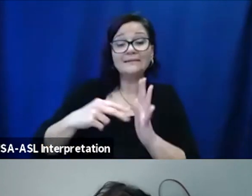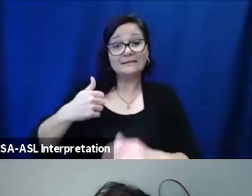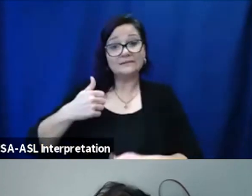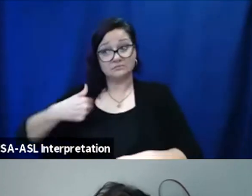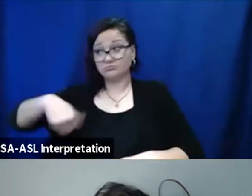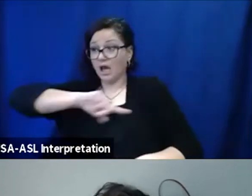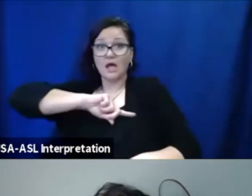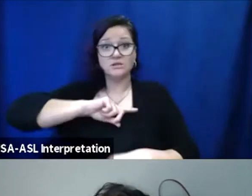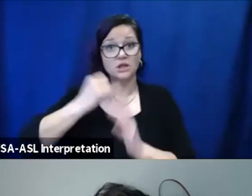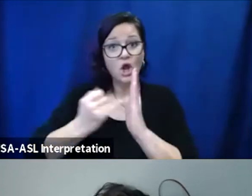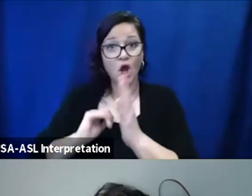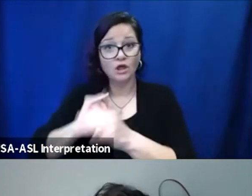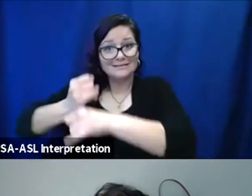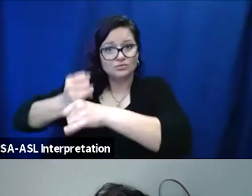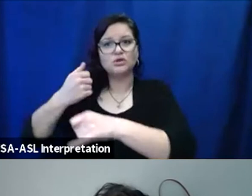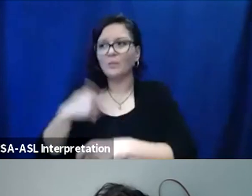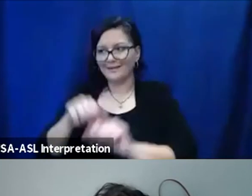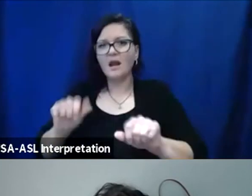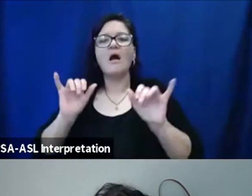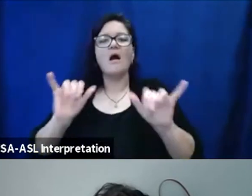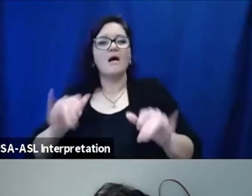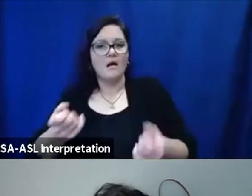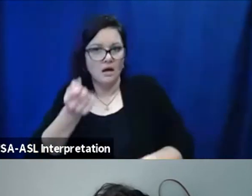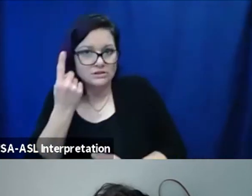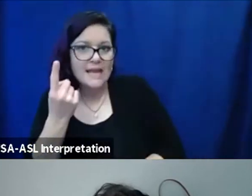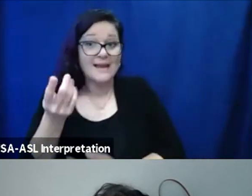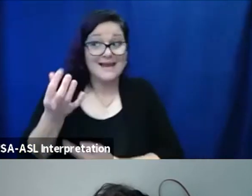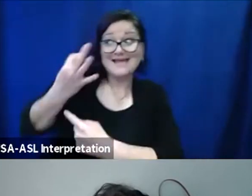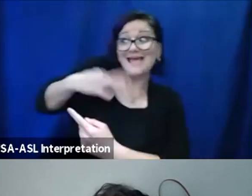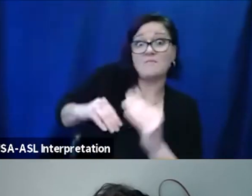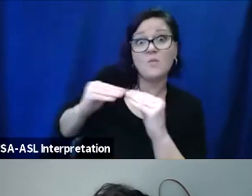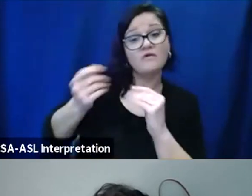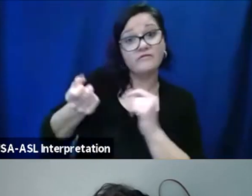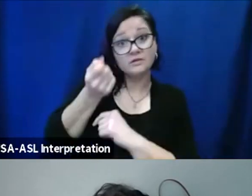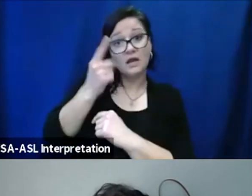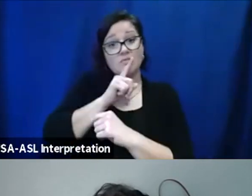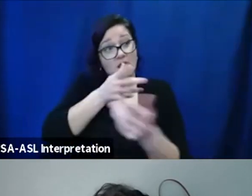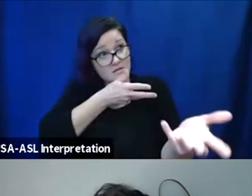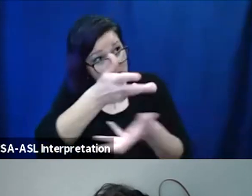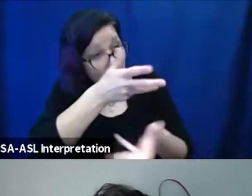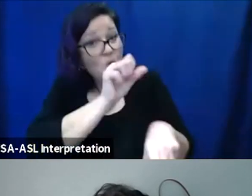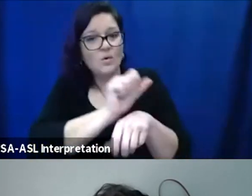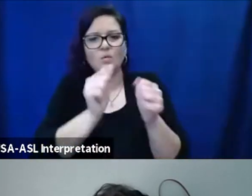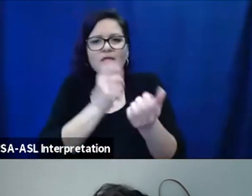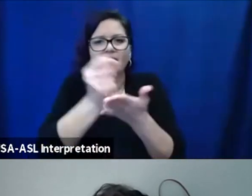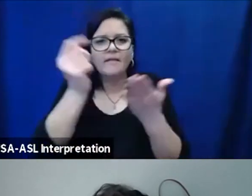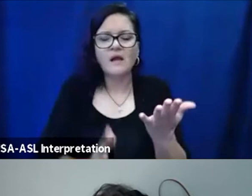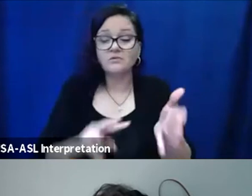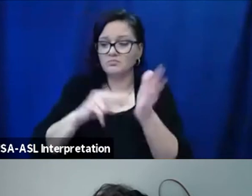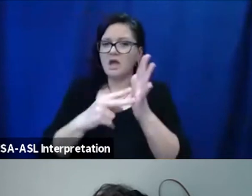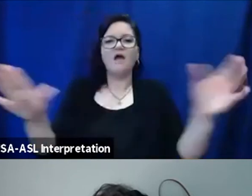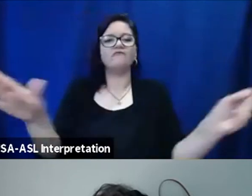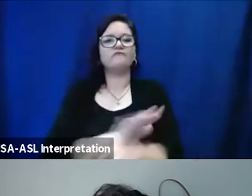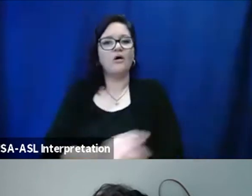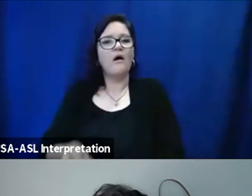institution to really gain an understanding and really work with those therapists so that we can more fully